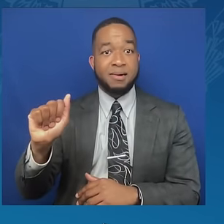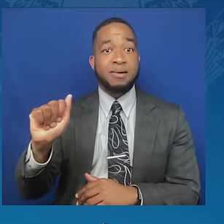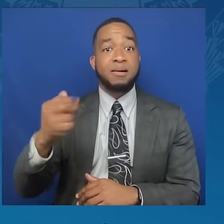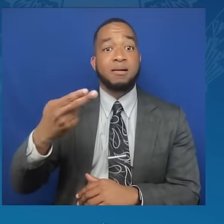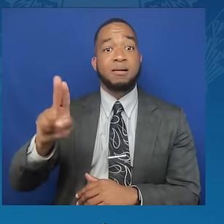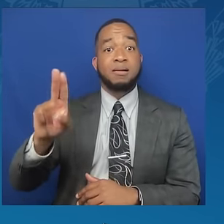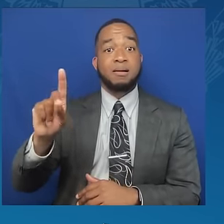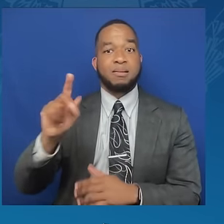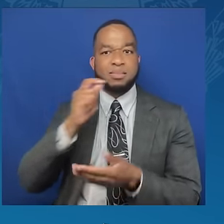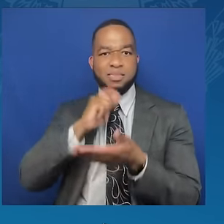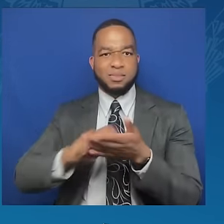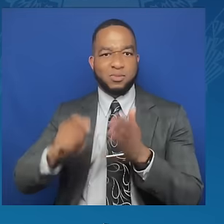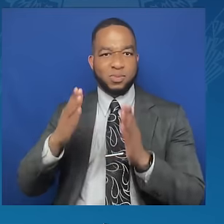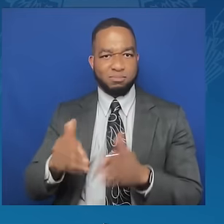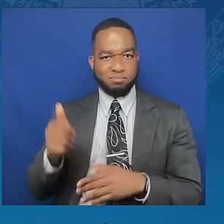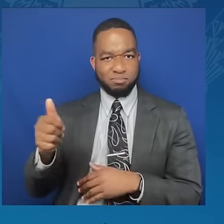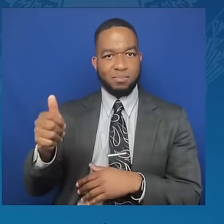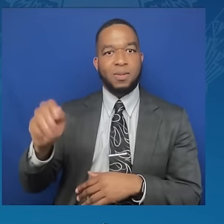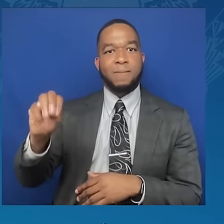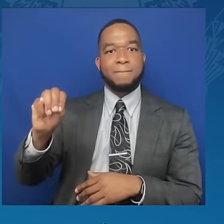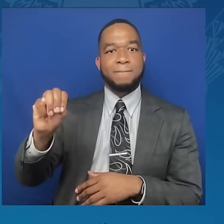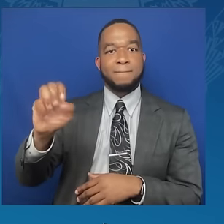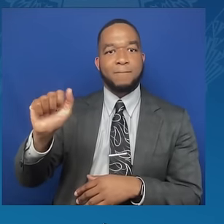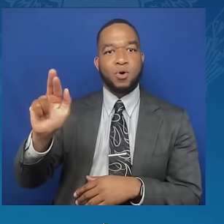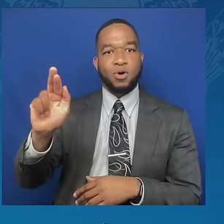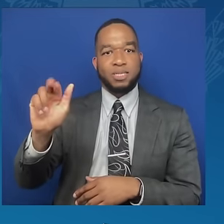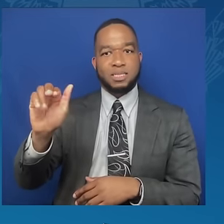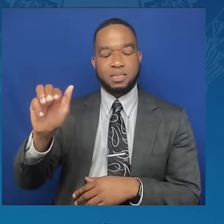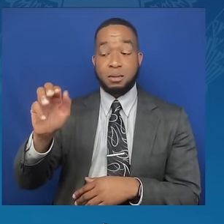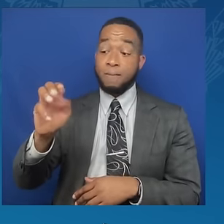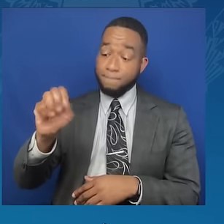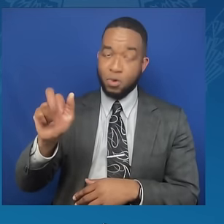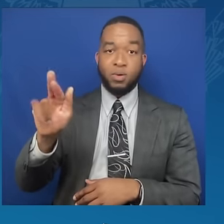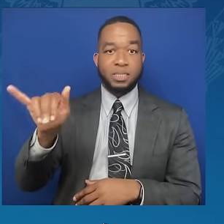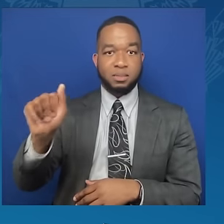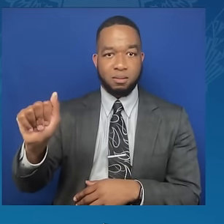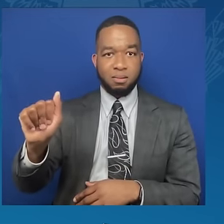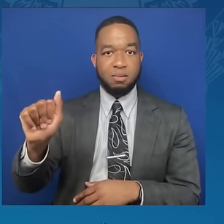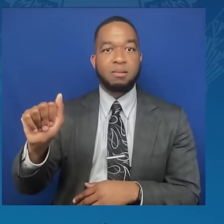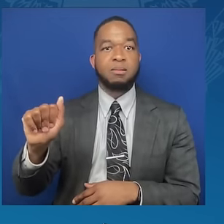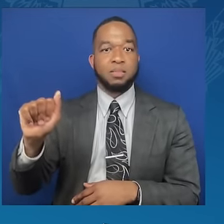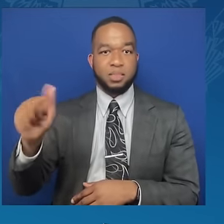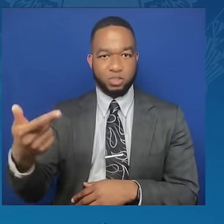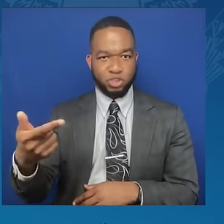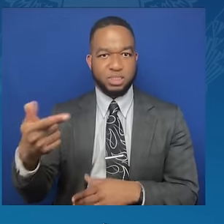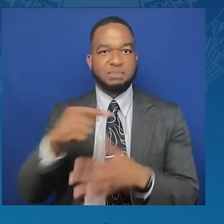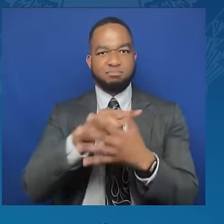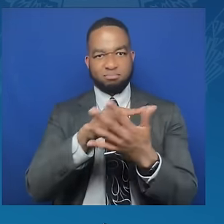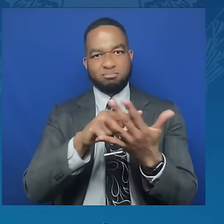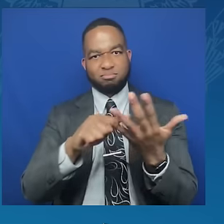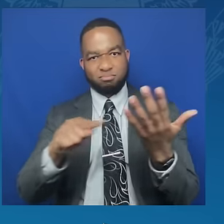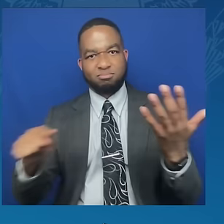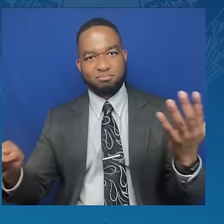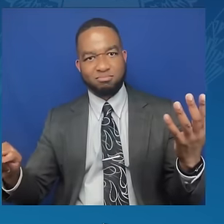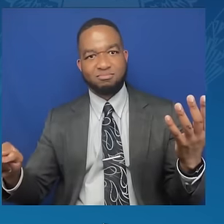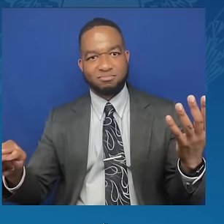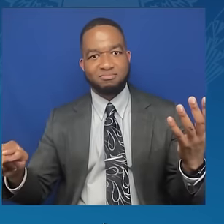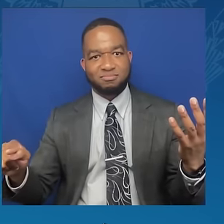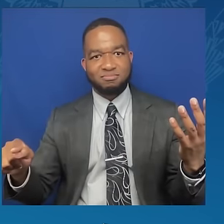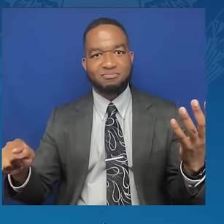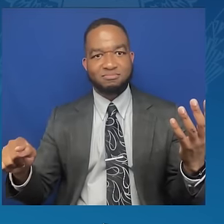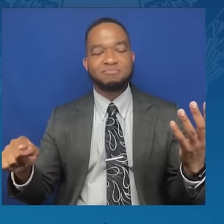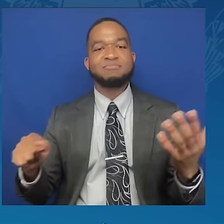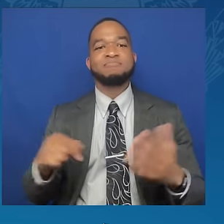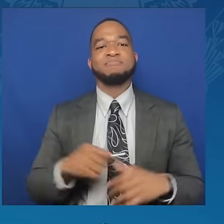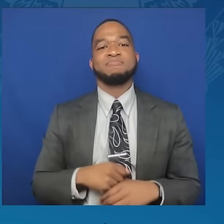Attorney General Kirsten Clark. Welcome all to Selma, Alabama. Now, as we join